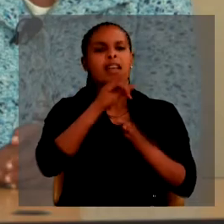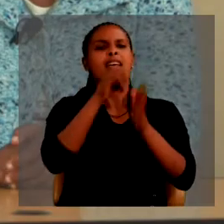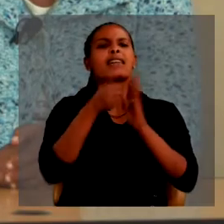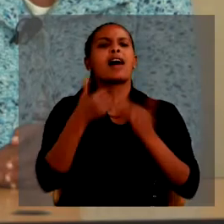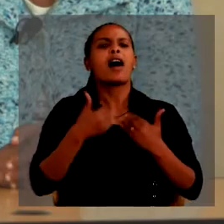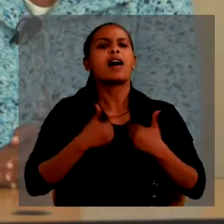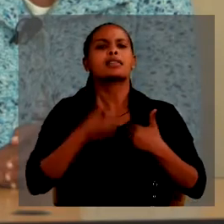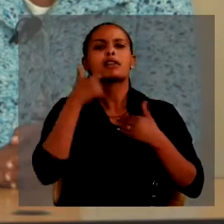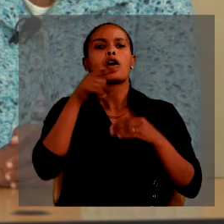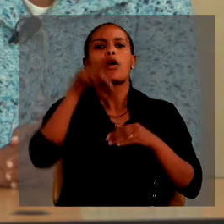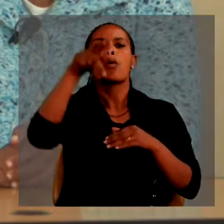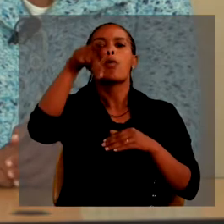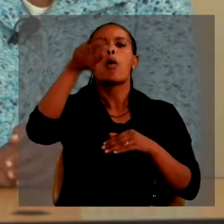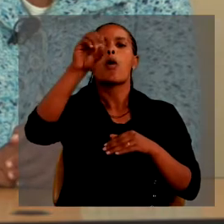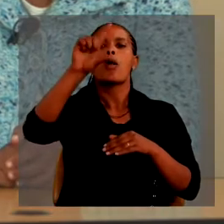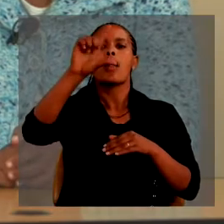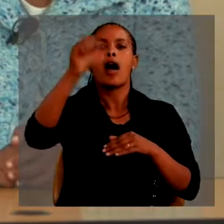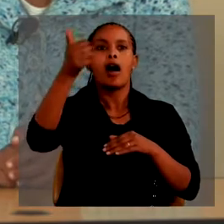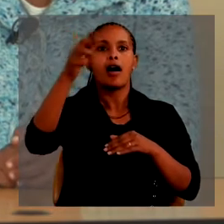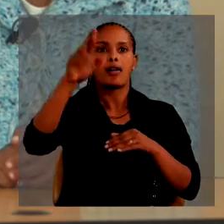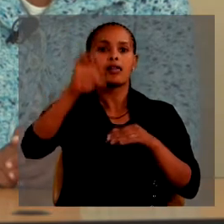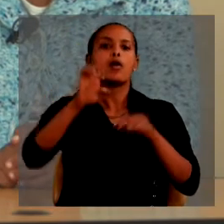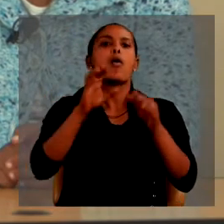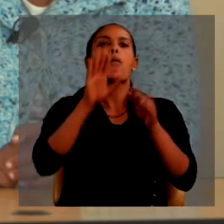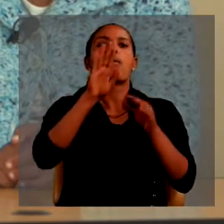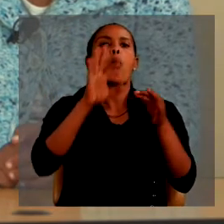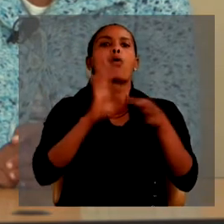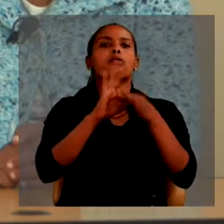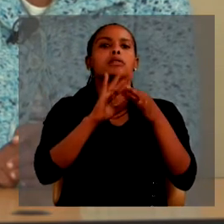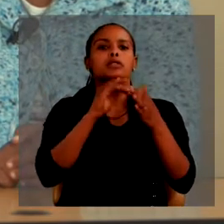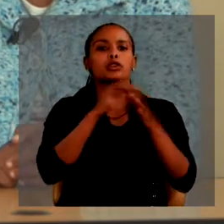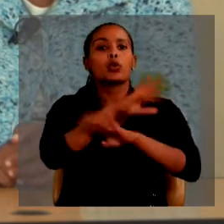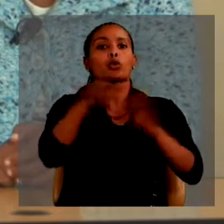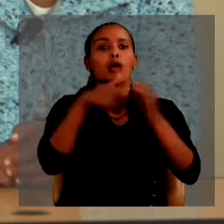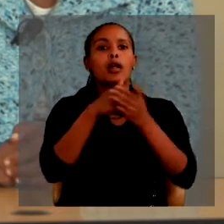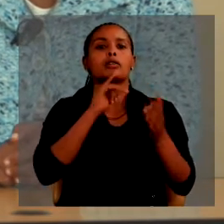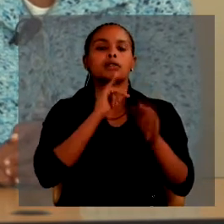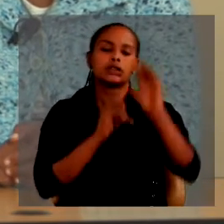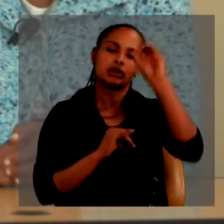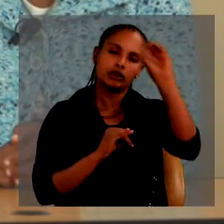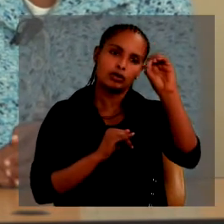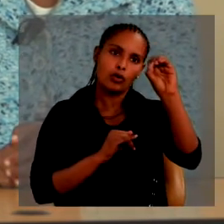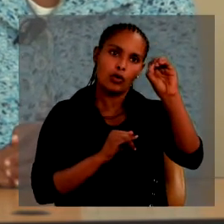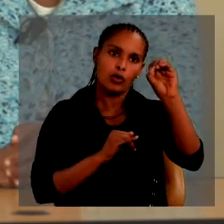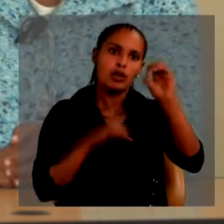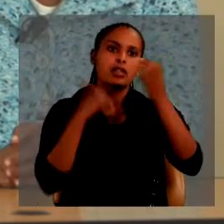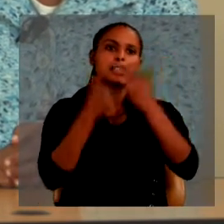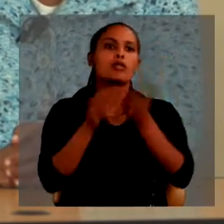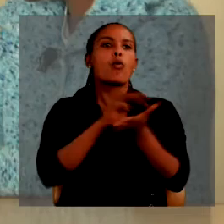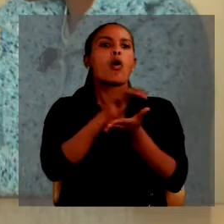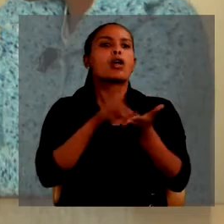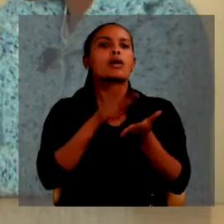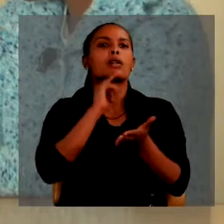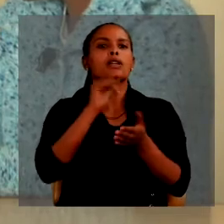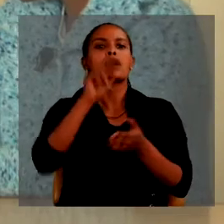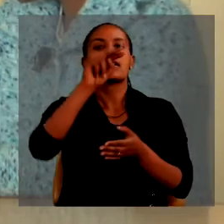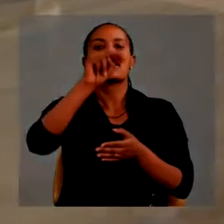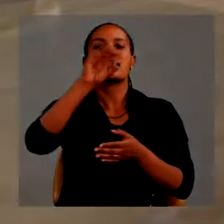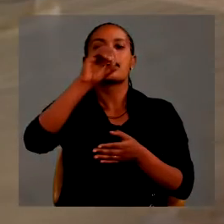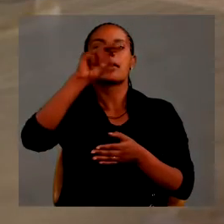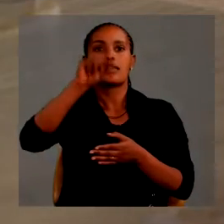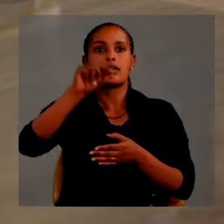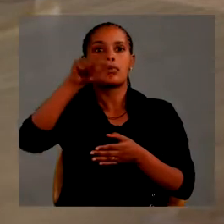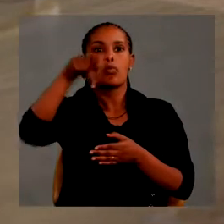has polar bonds, the total sum is? Zero. So this molecule is?